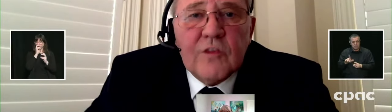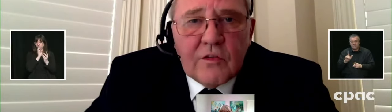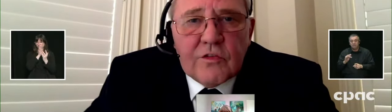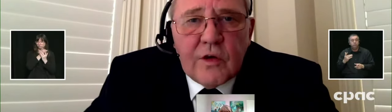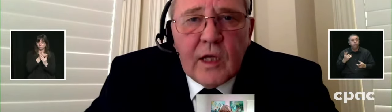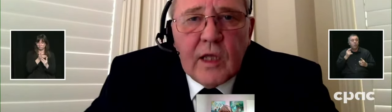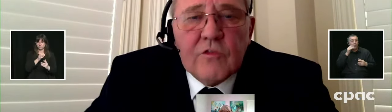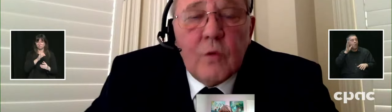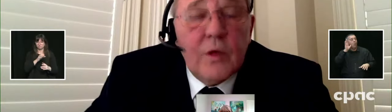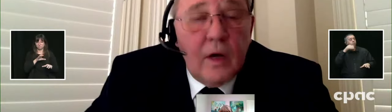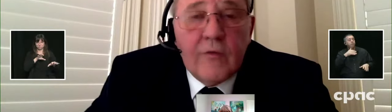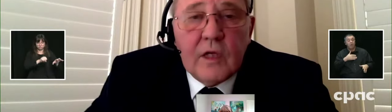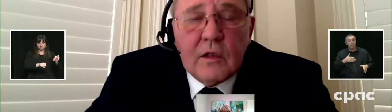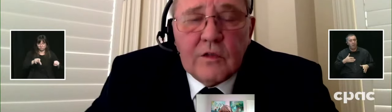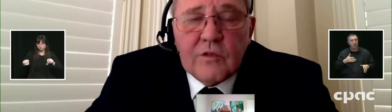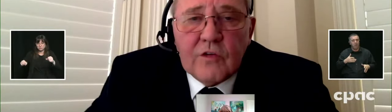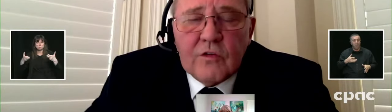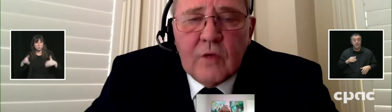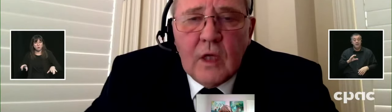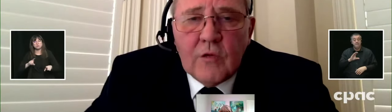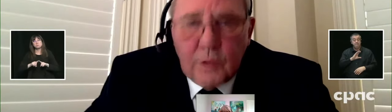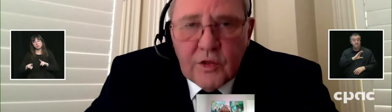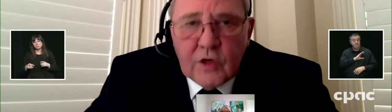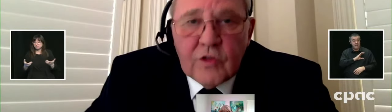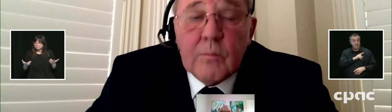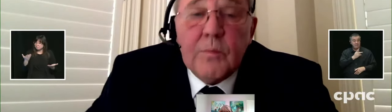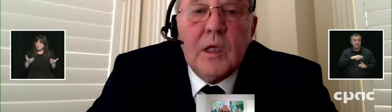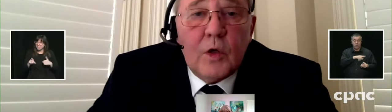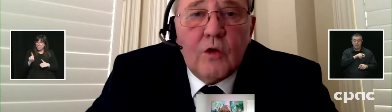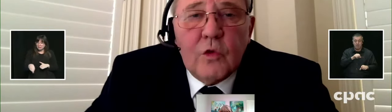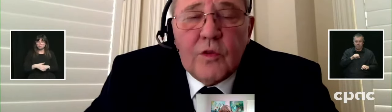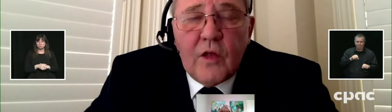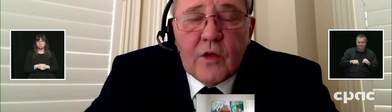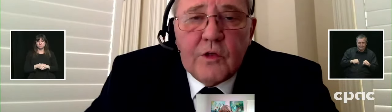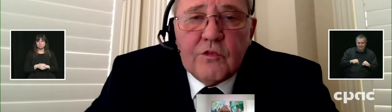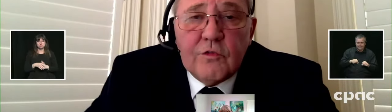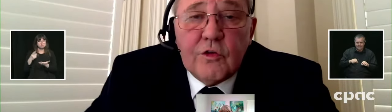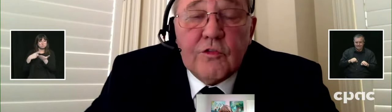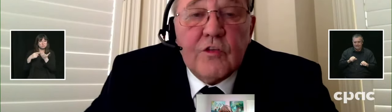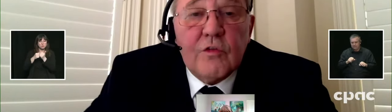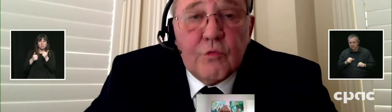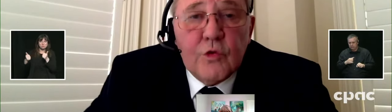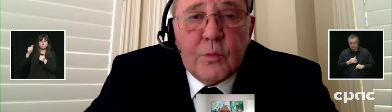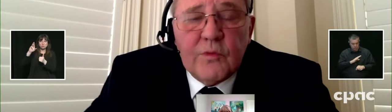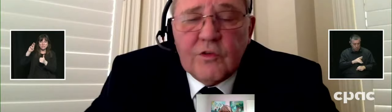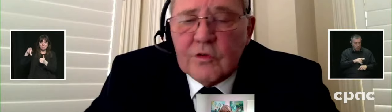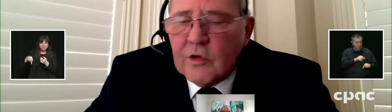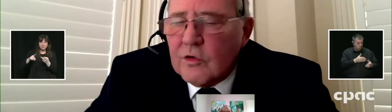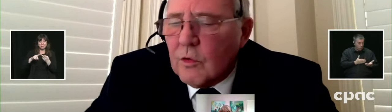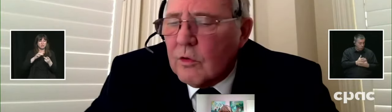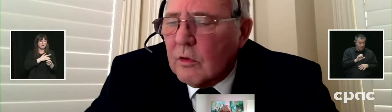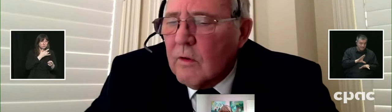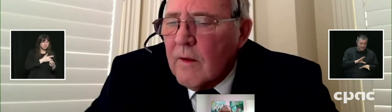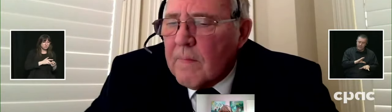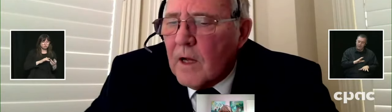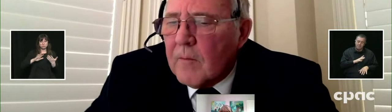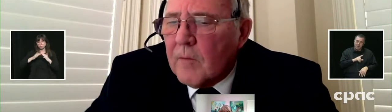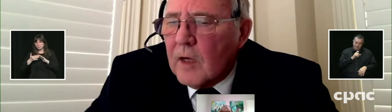but it's necessary. And so we're having discussions with the RCMP, but also with other police jurisdictions through their provincial and